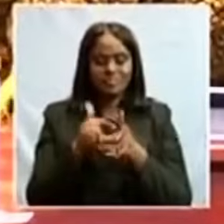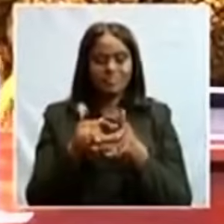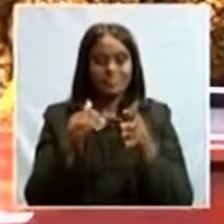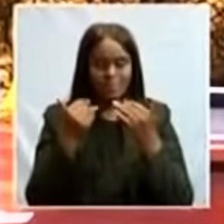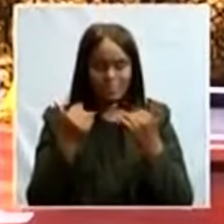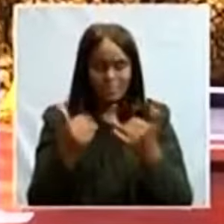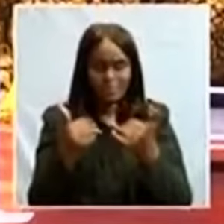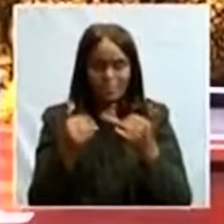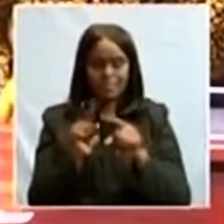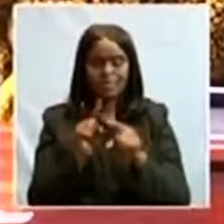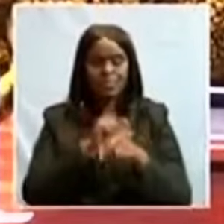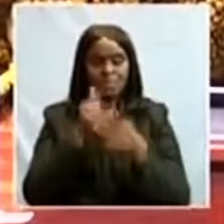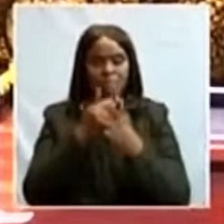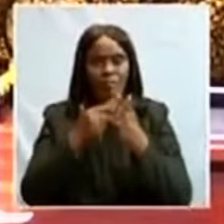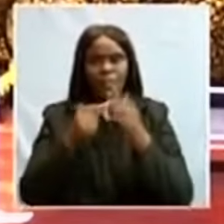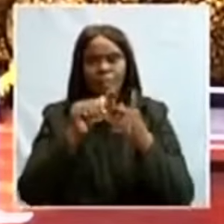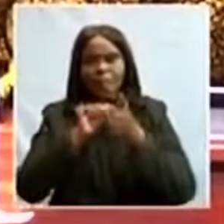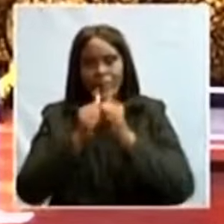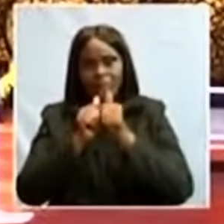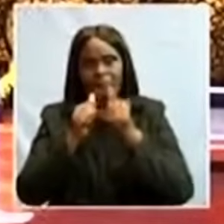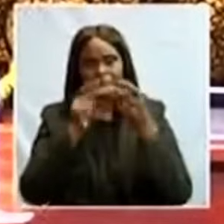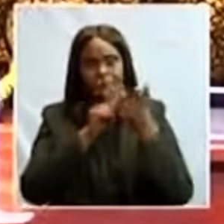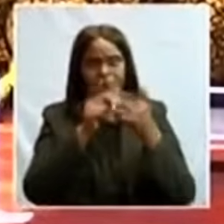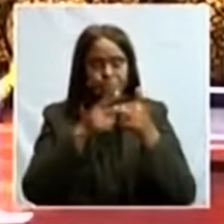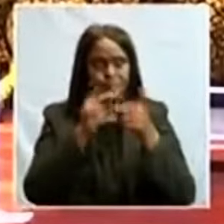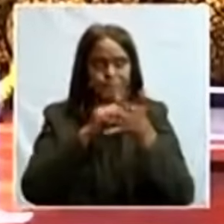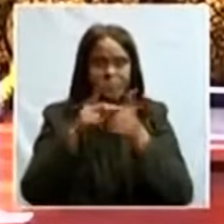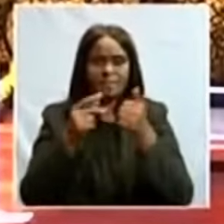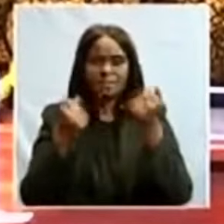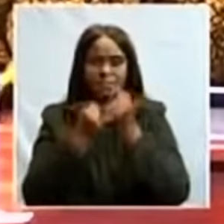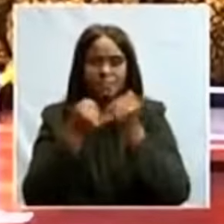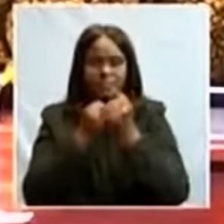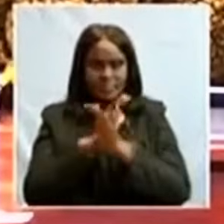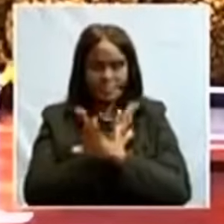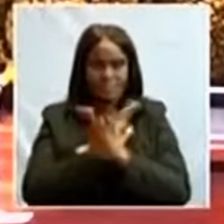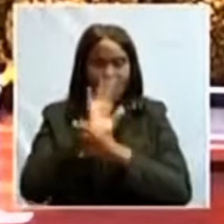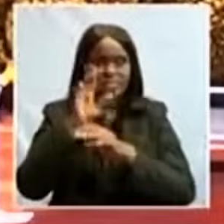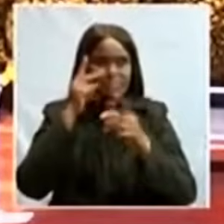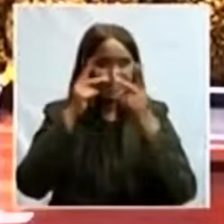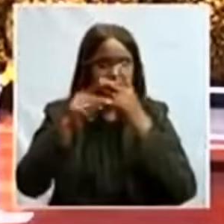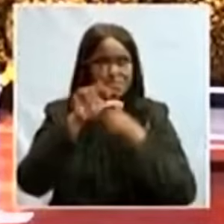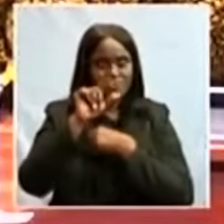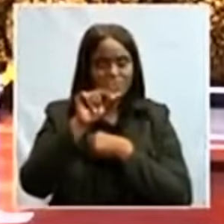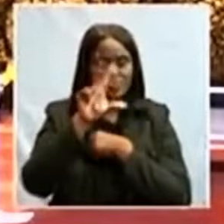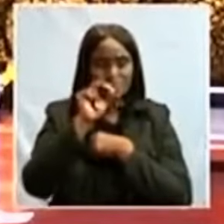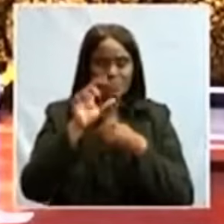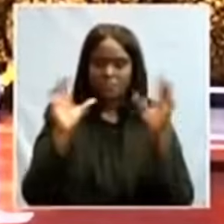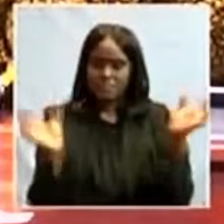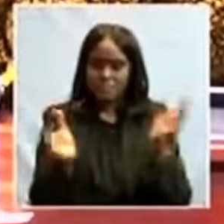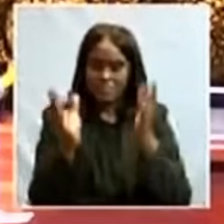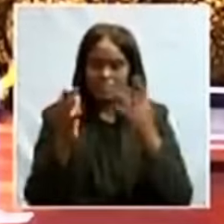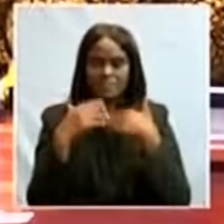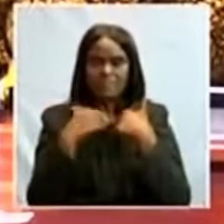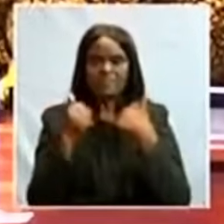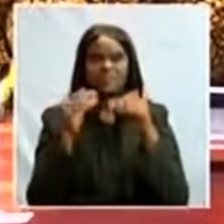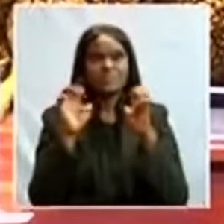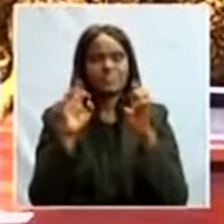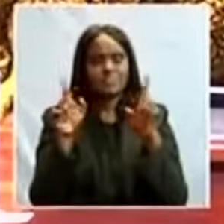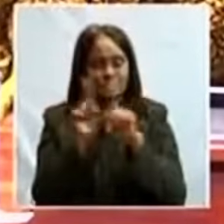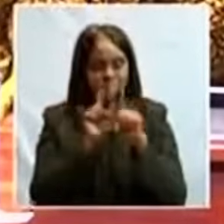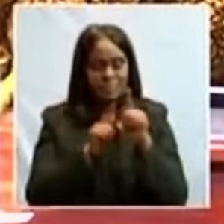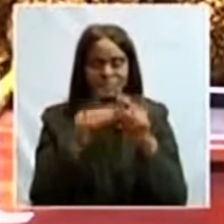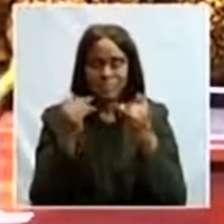Ultimately, the multi-sports facilities supports Zambia's Vision 2030 by promoting a health, educated,